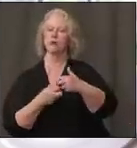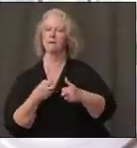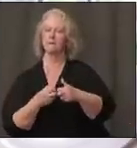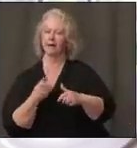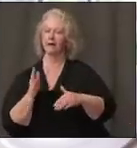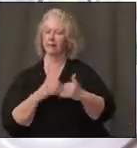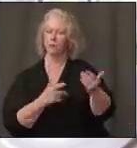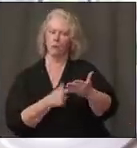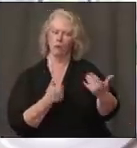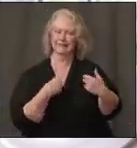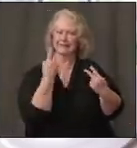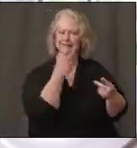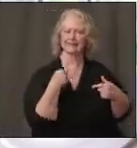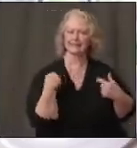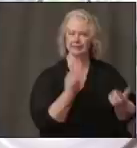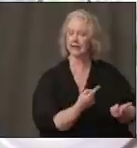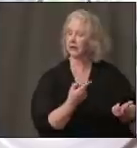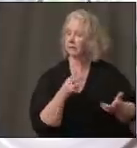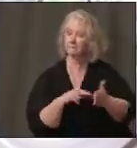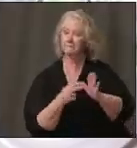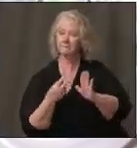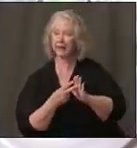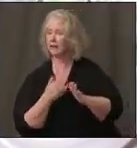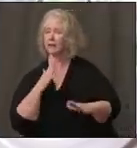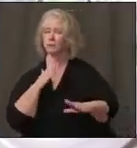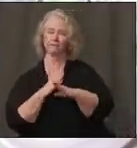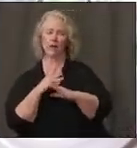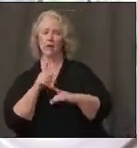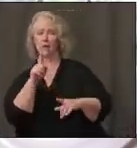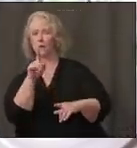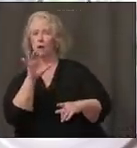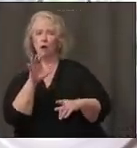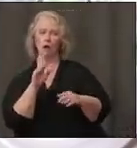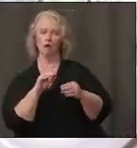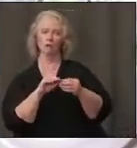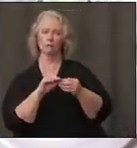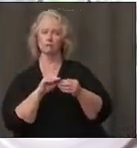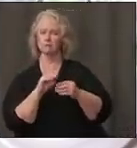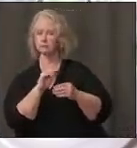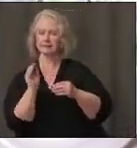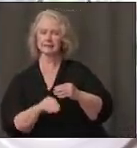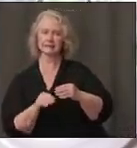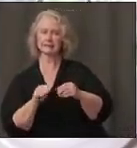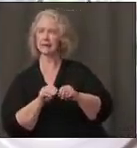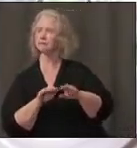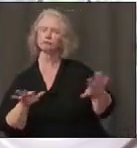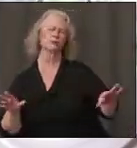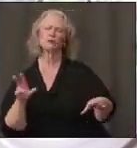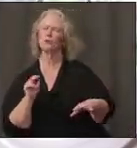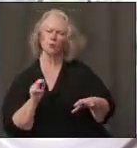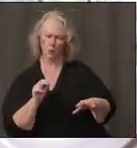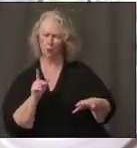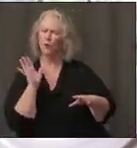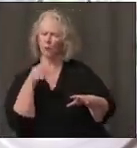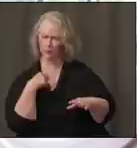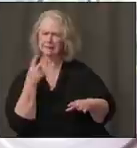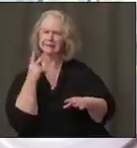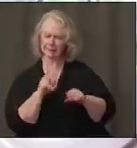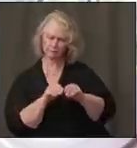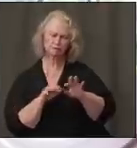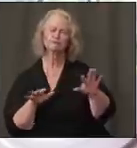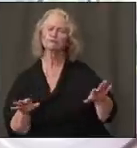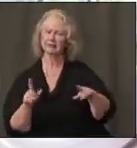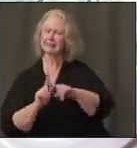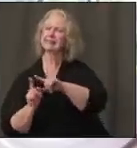prevent outbreaks from occurring. I think we're going to have outbreaks in the fall in different cities, in different states, and we're going to have to address